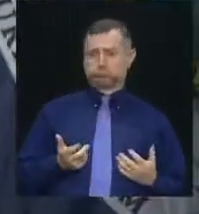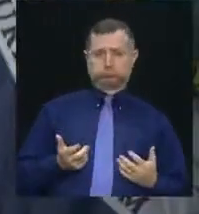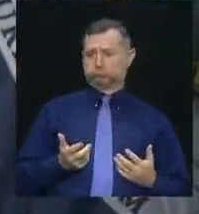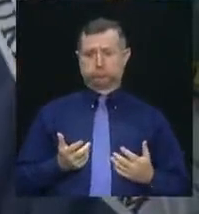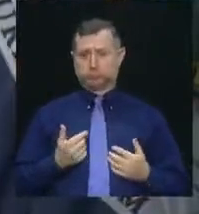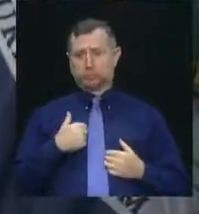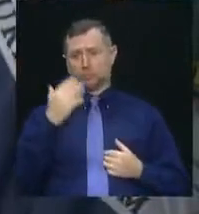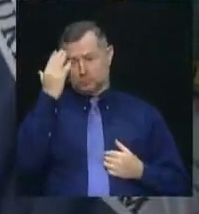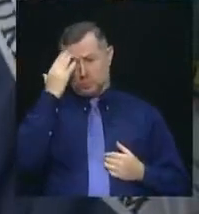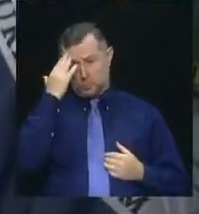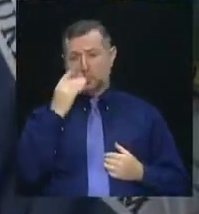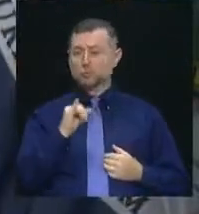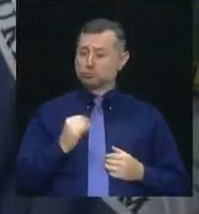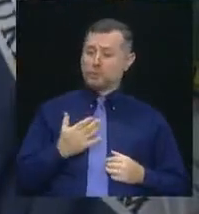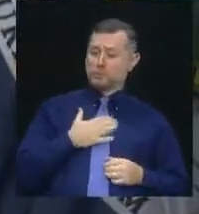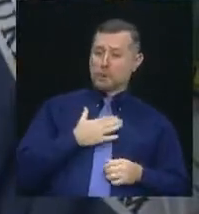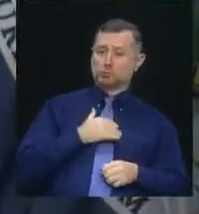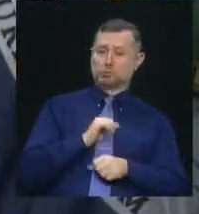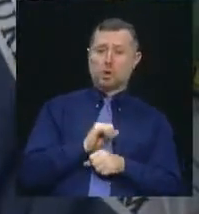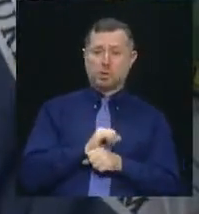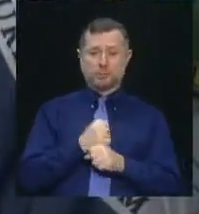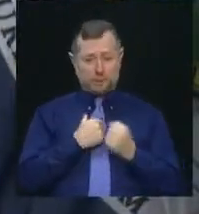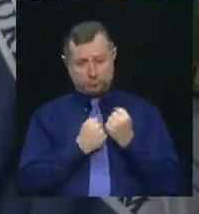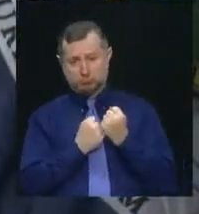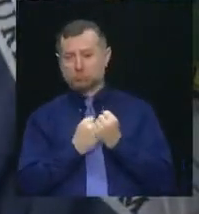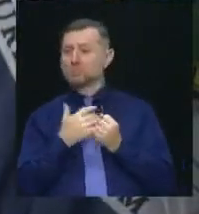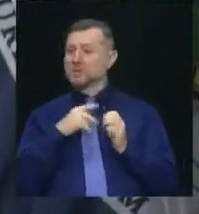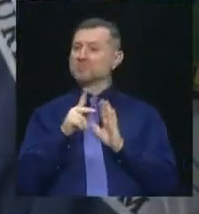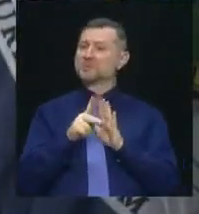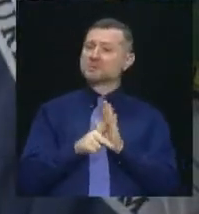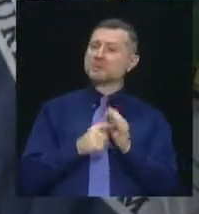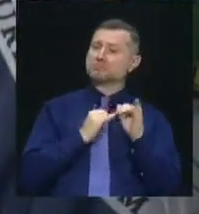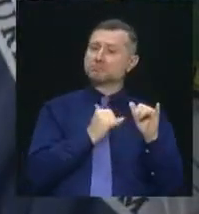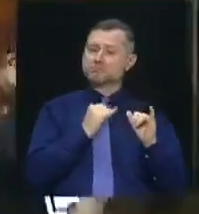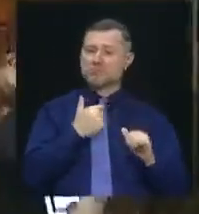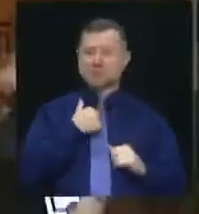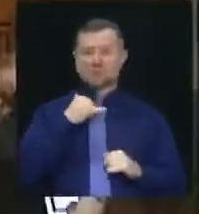same policies. That's why I'm more prepared than anyone could possibly be for this position.